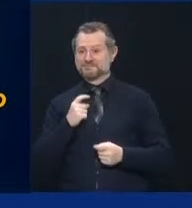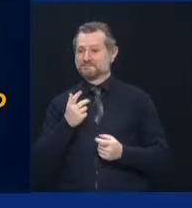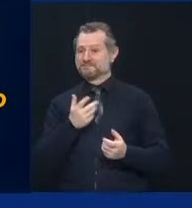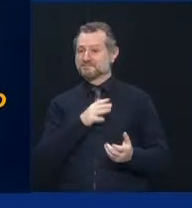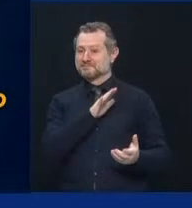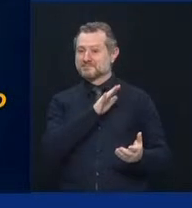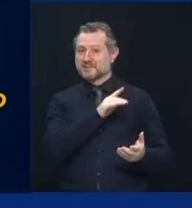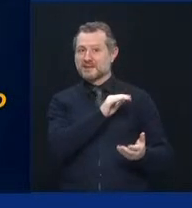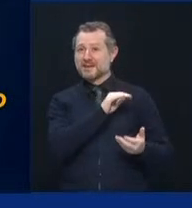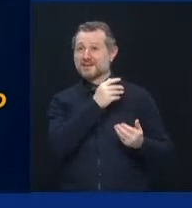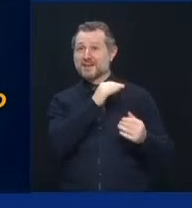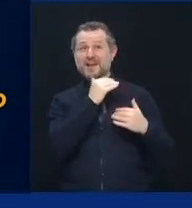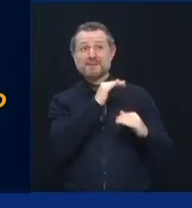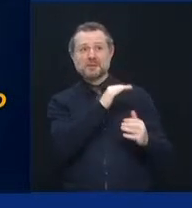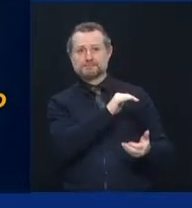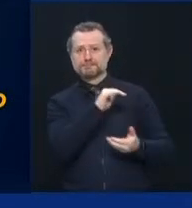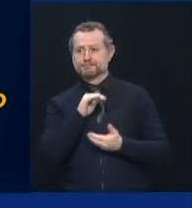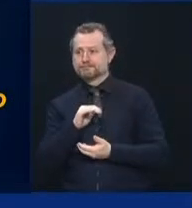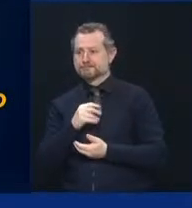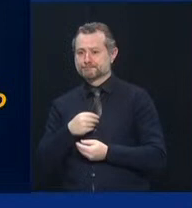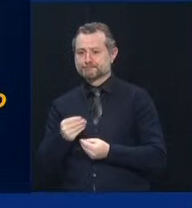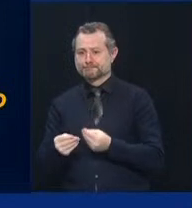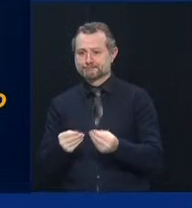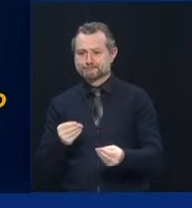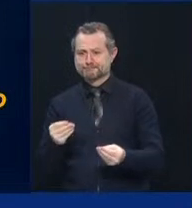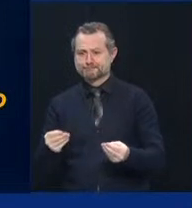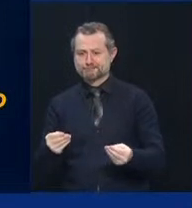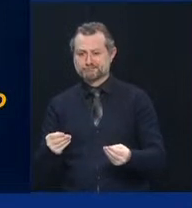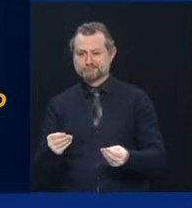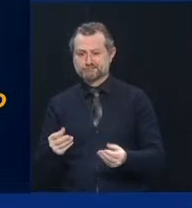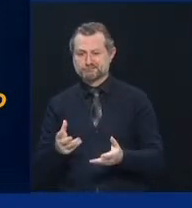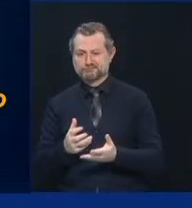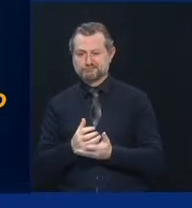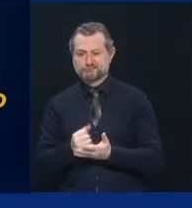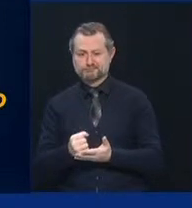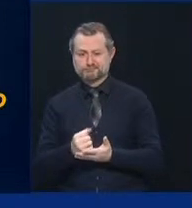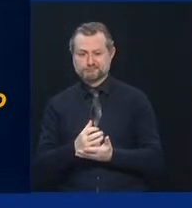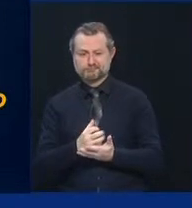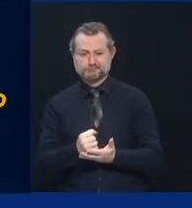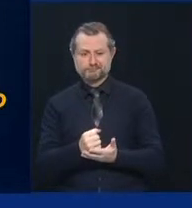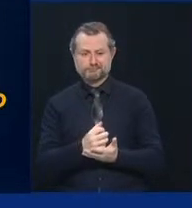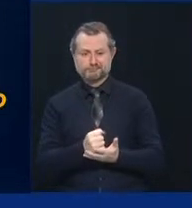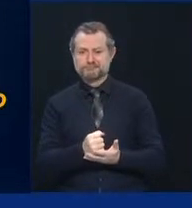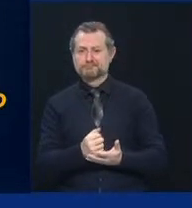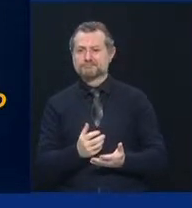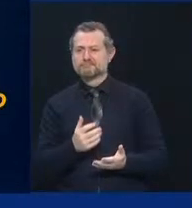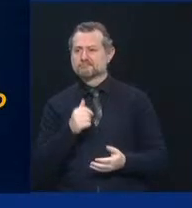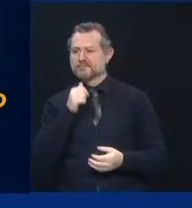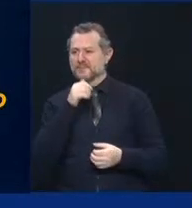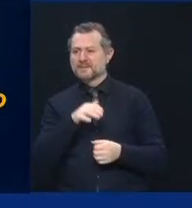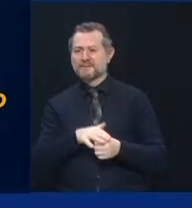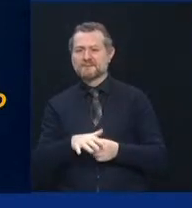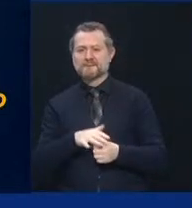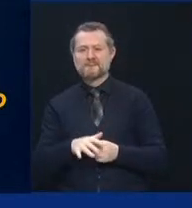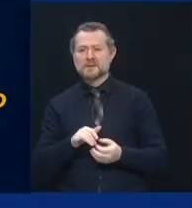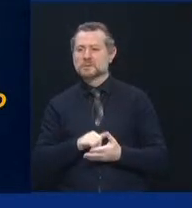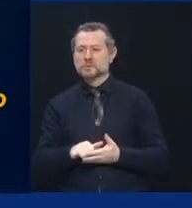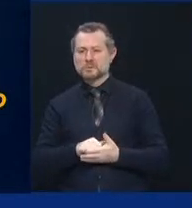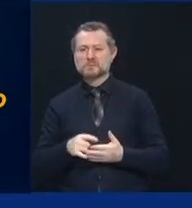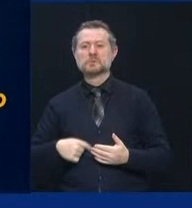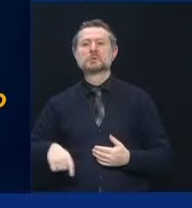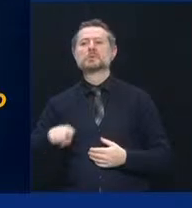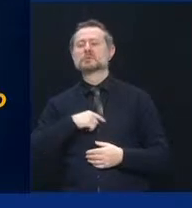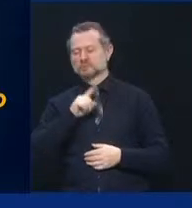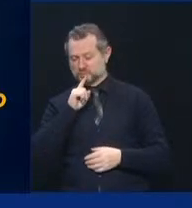haven't used everything they have received. That's not the case in New York. We're functionally out today. When you get to